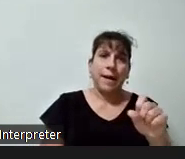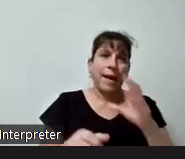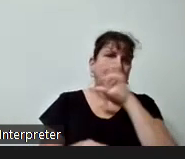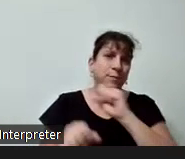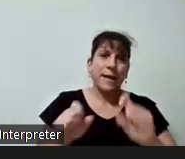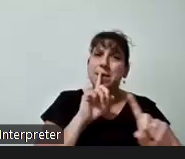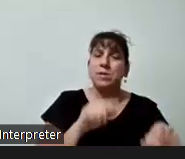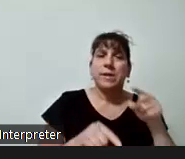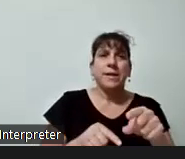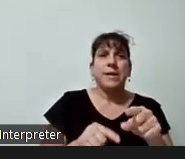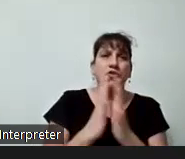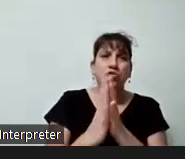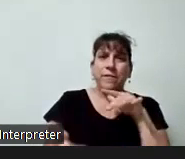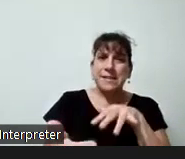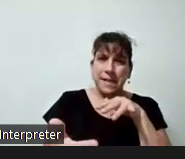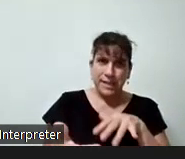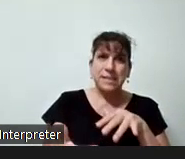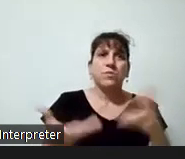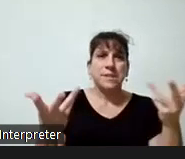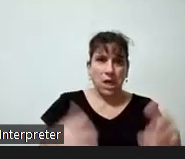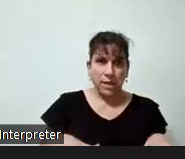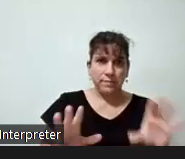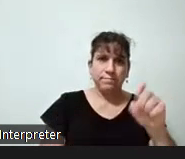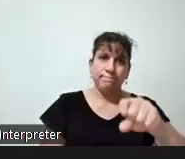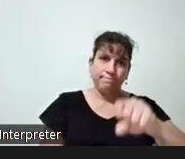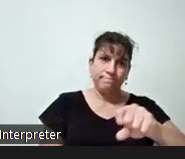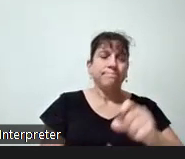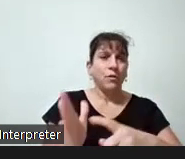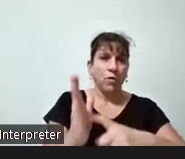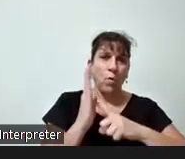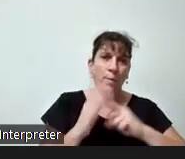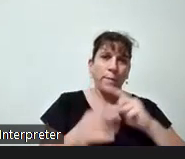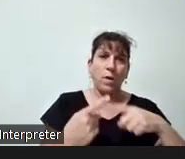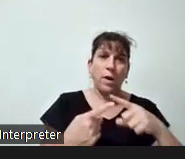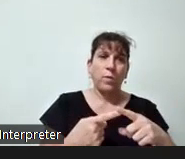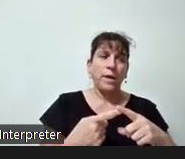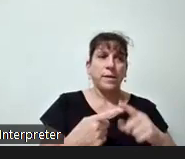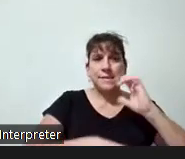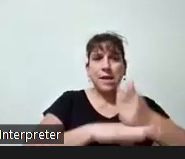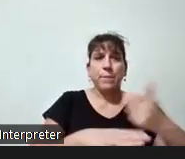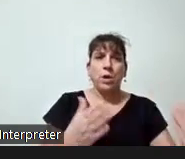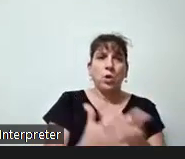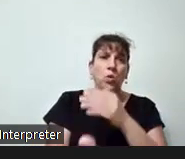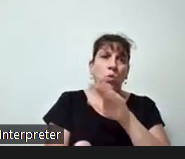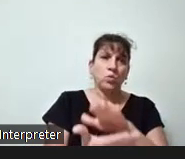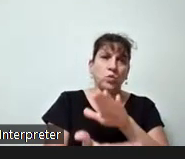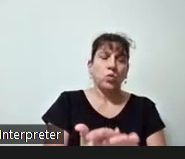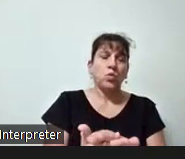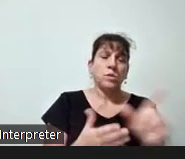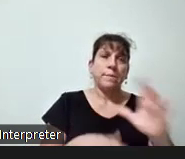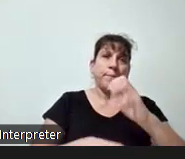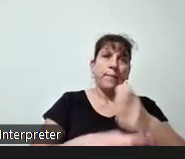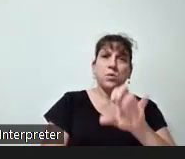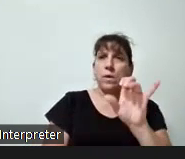Jonathan. Yes, traffic studies were performed, and they're always, that is a requirement when we're delivering new schools. And so based on